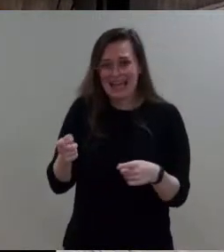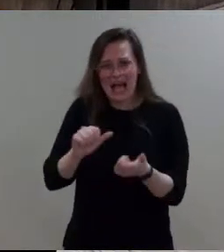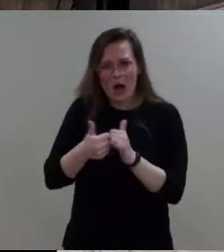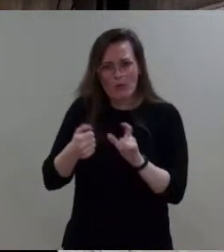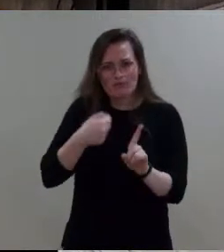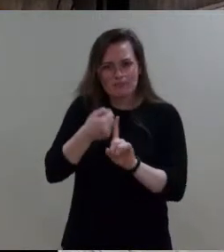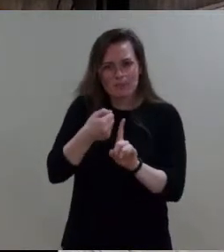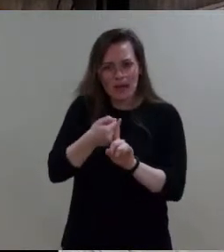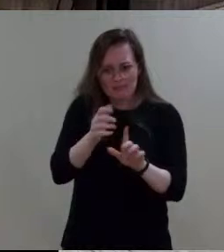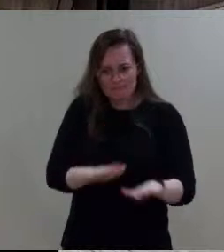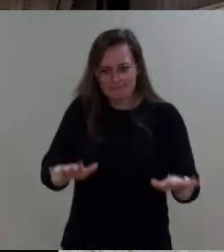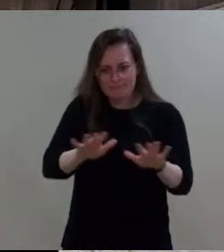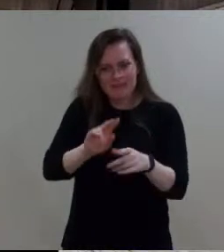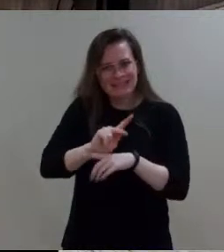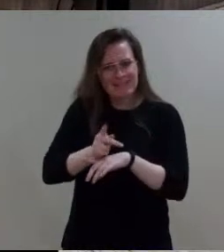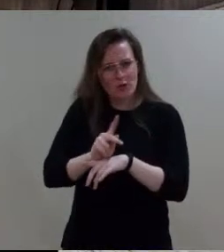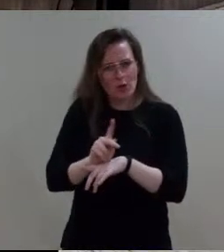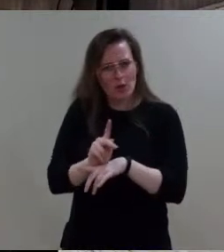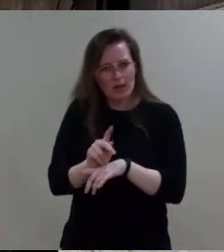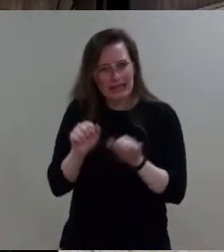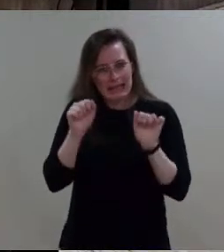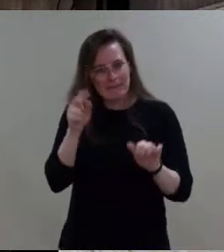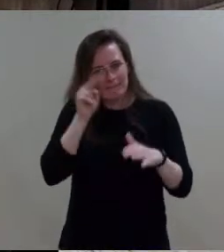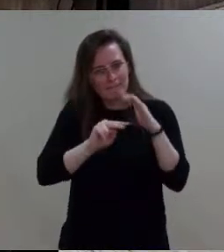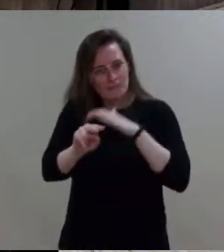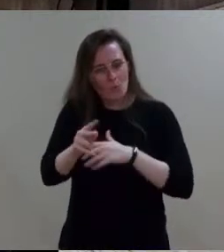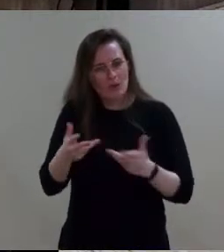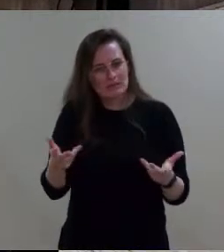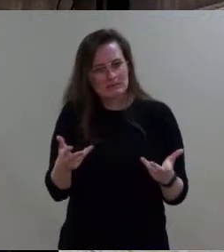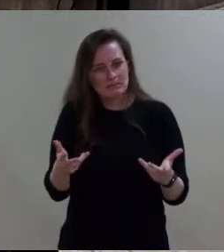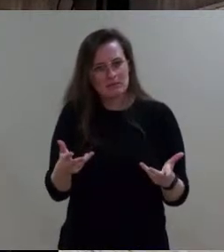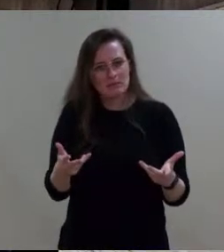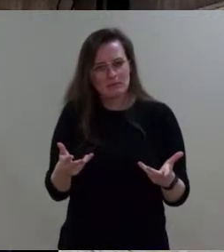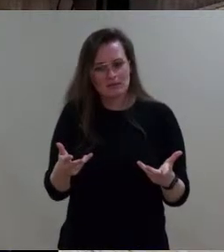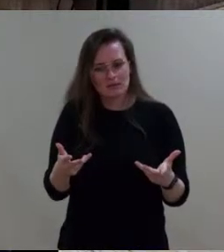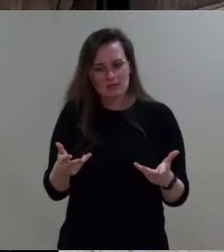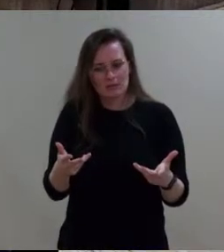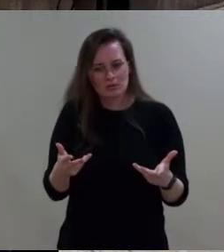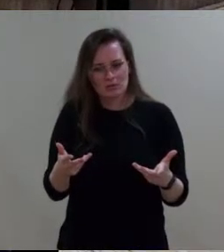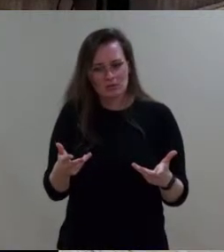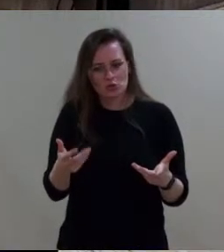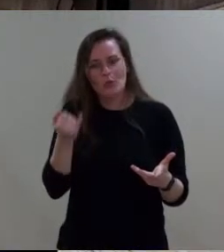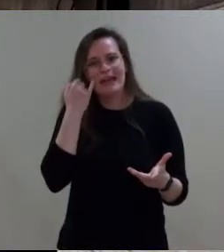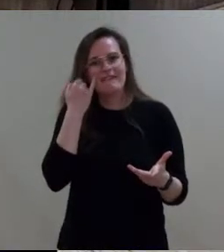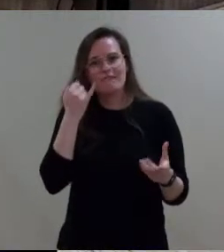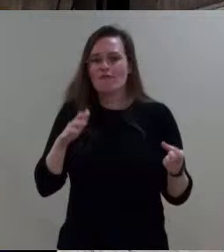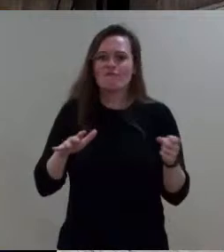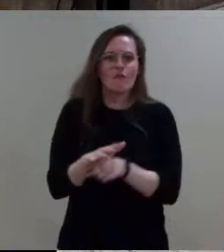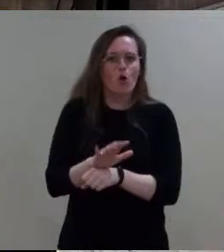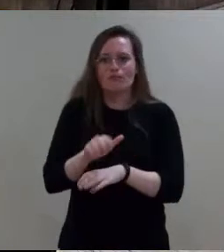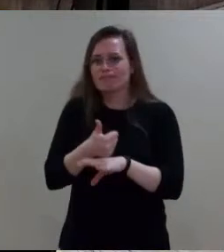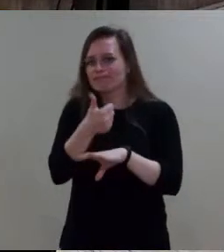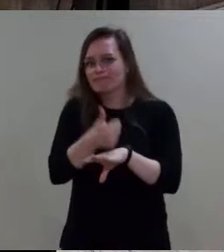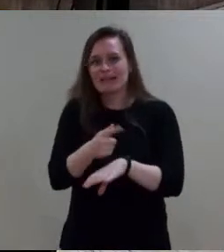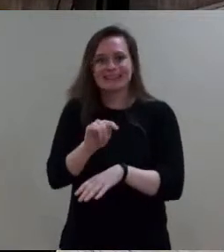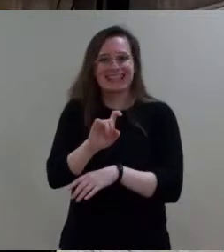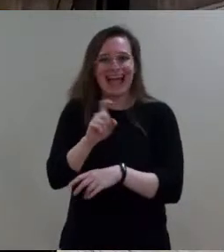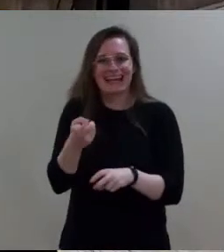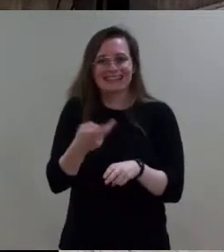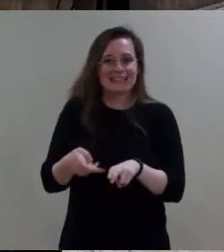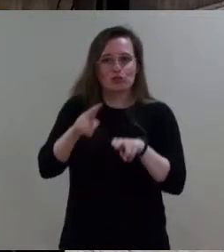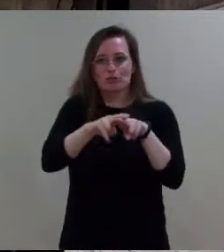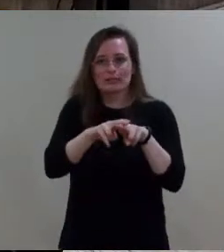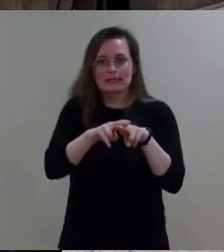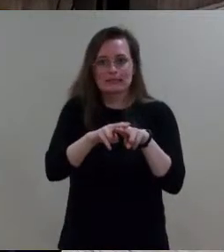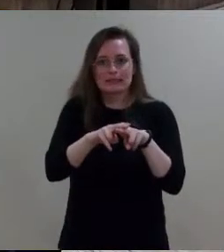there should be air quotes around that, what the burden would be on a town-wide implementation of a tax rate increase versus